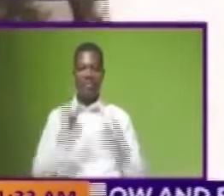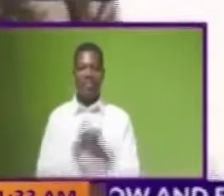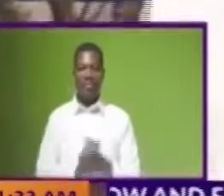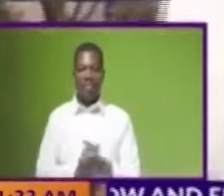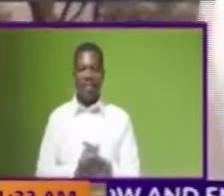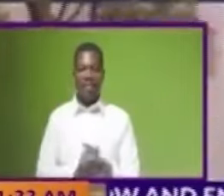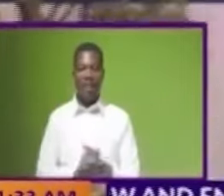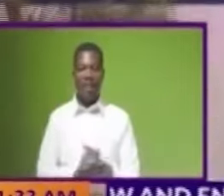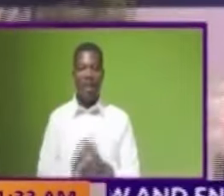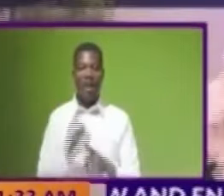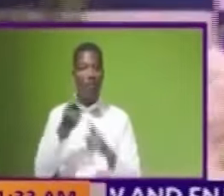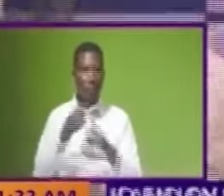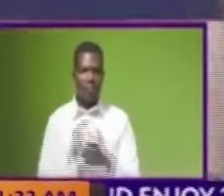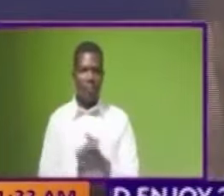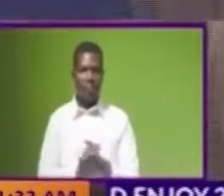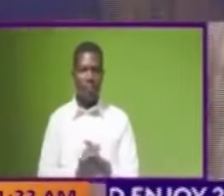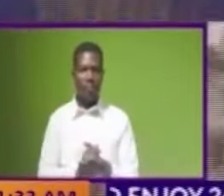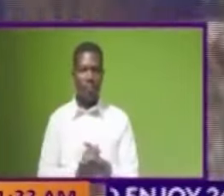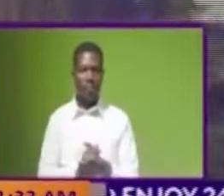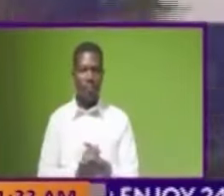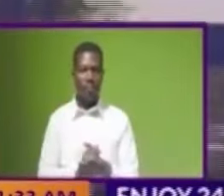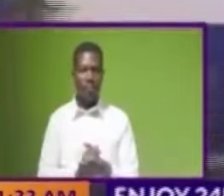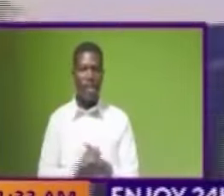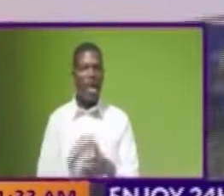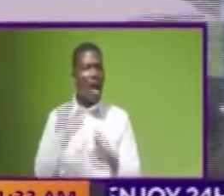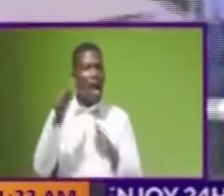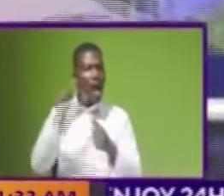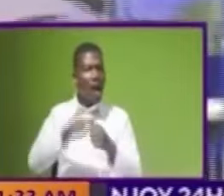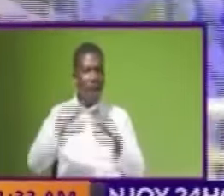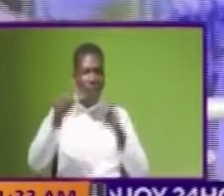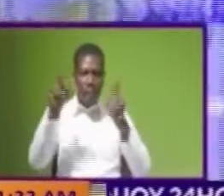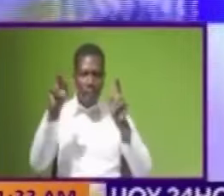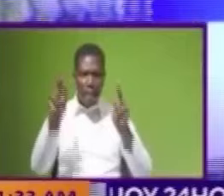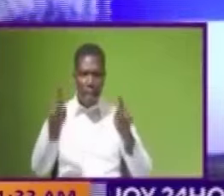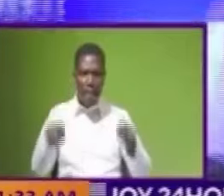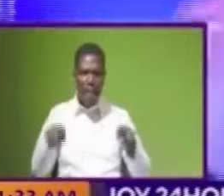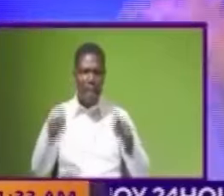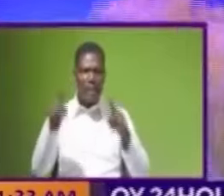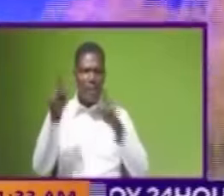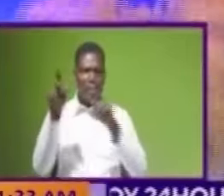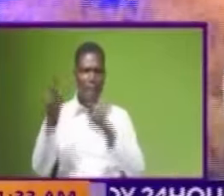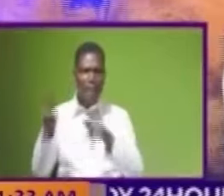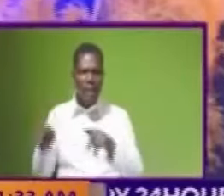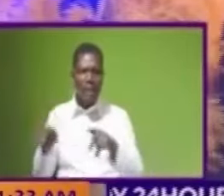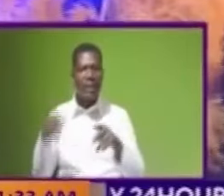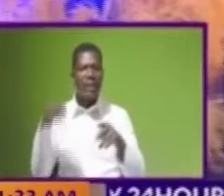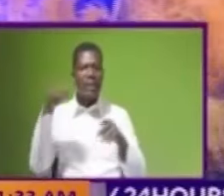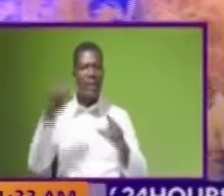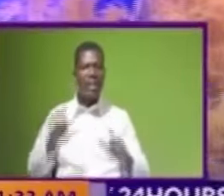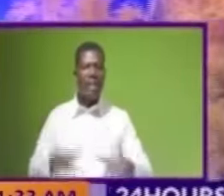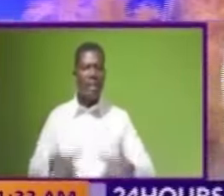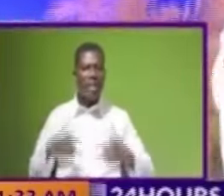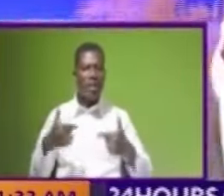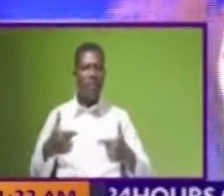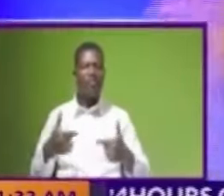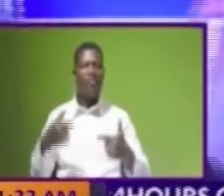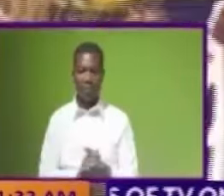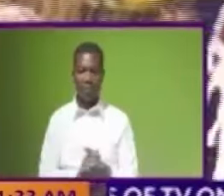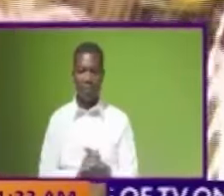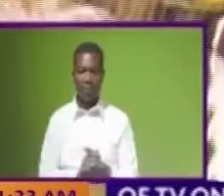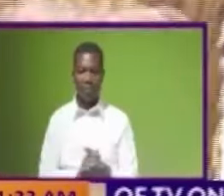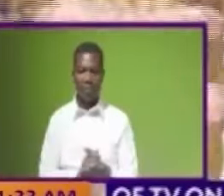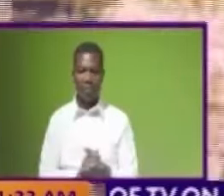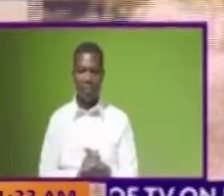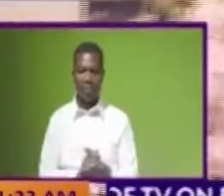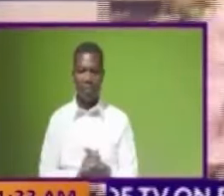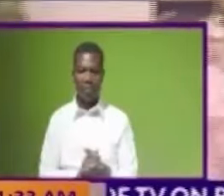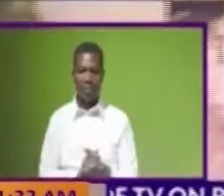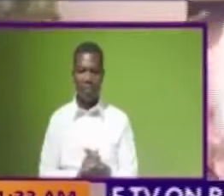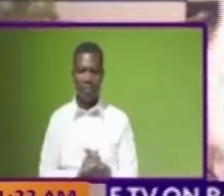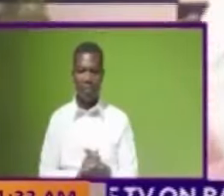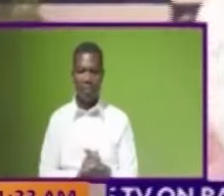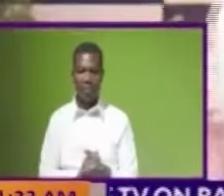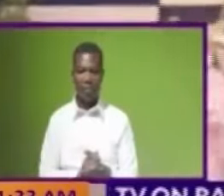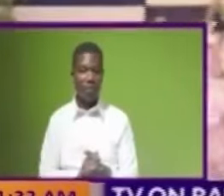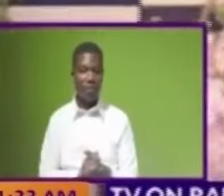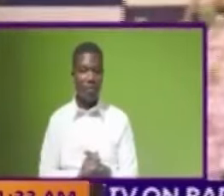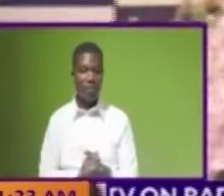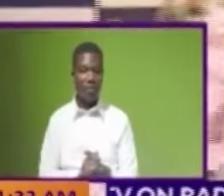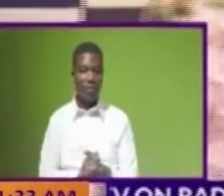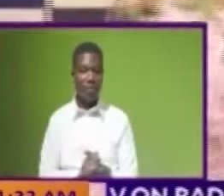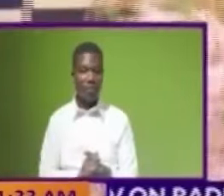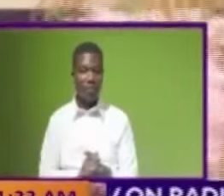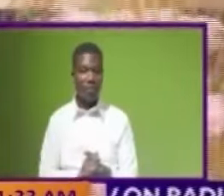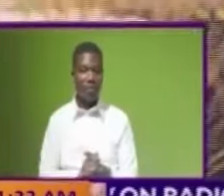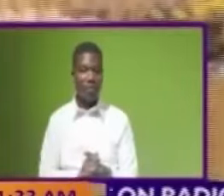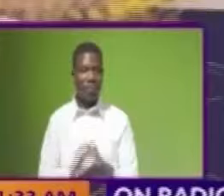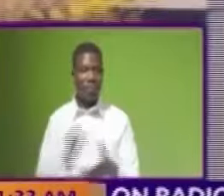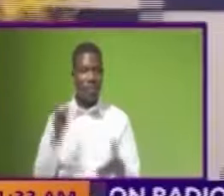omunyo oman bapa because you have all the accoutrement I betumi dia ye the defend your oman no o